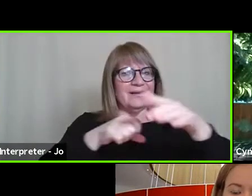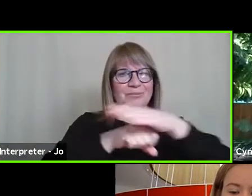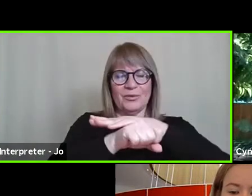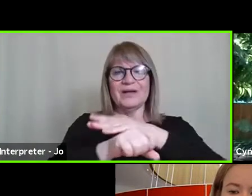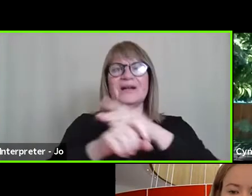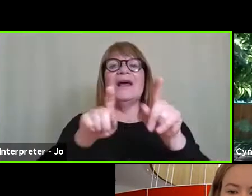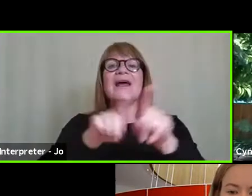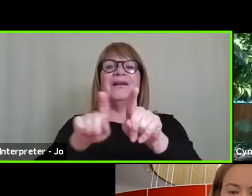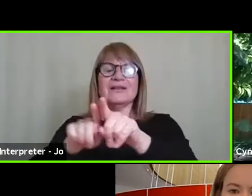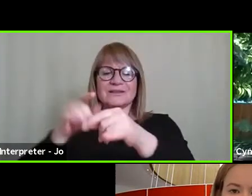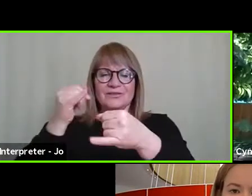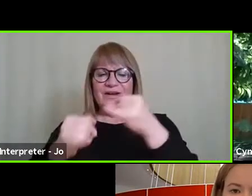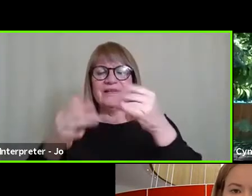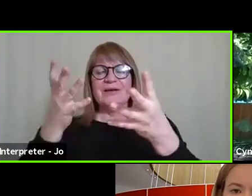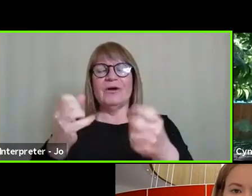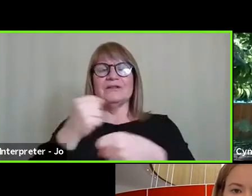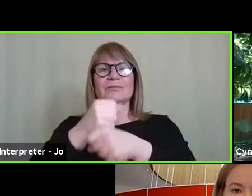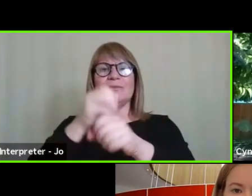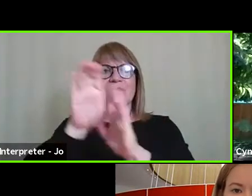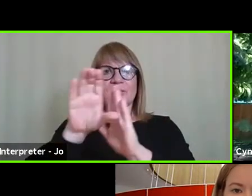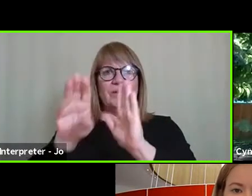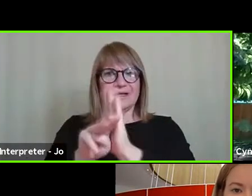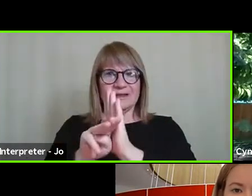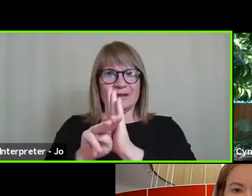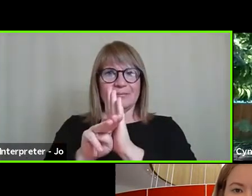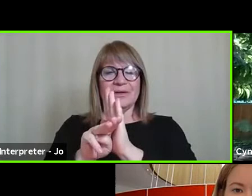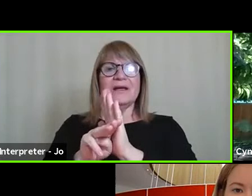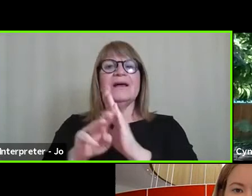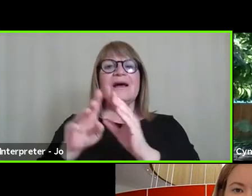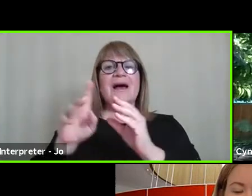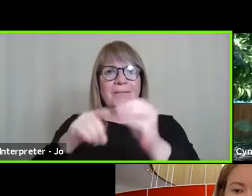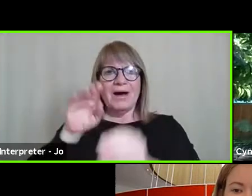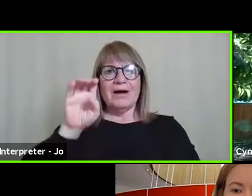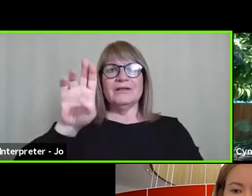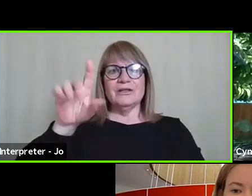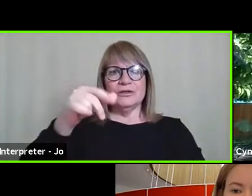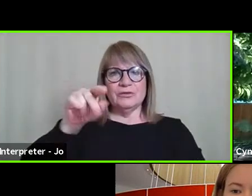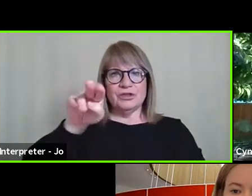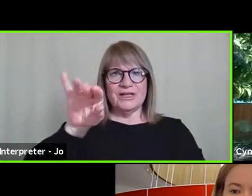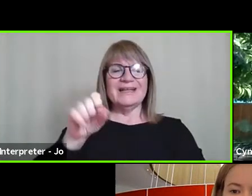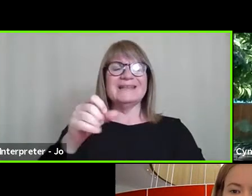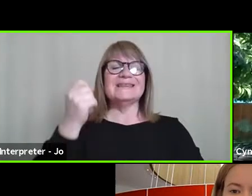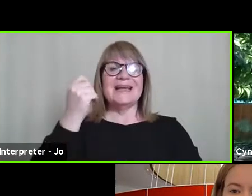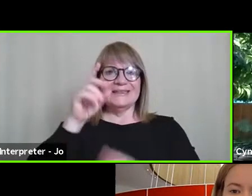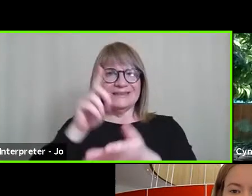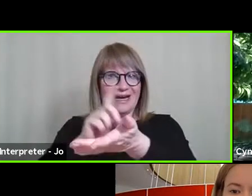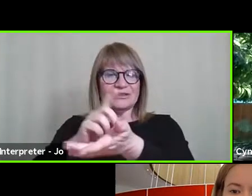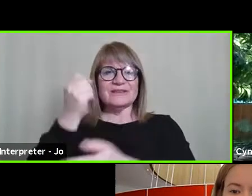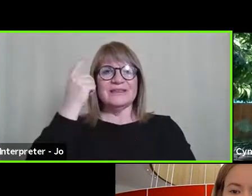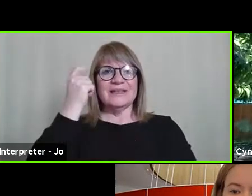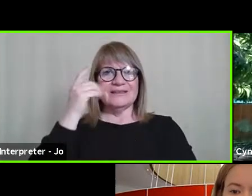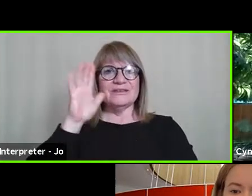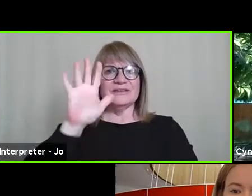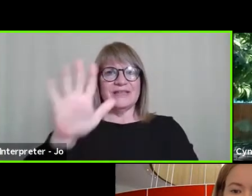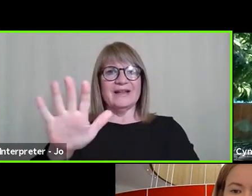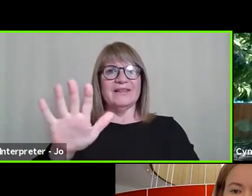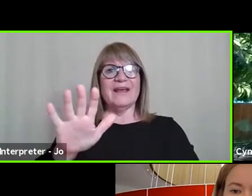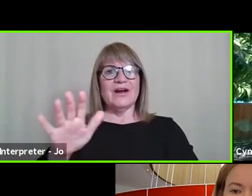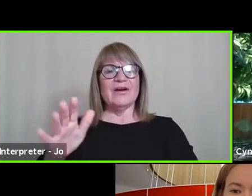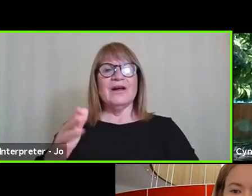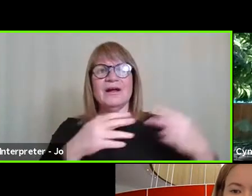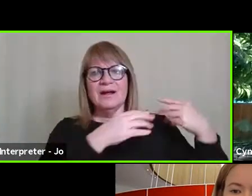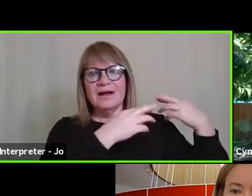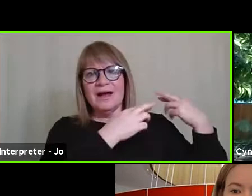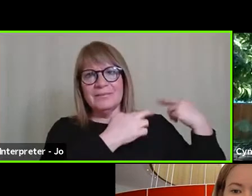providers so the medical providers understand the history of eugenics to understand what their ethical obligations are as part of a way of preventing this